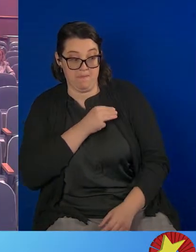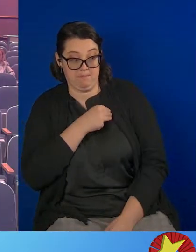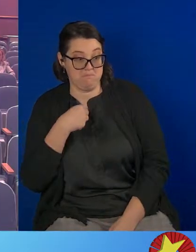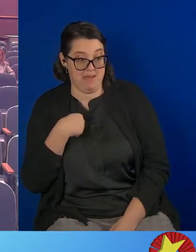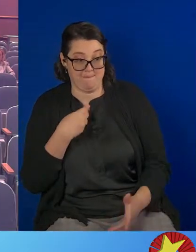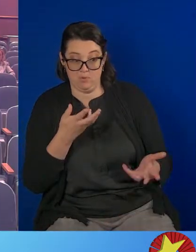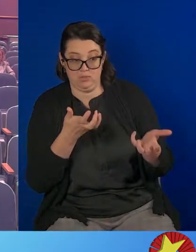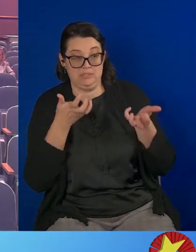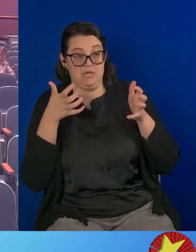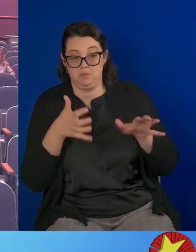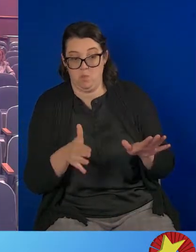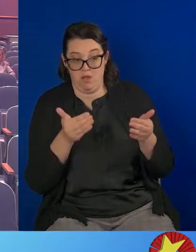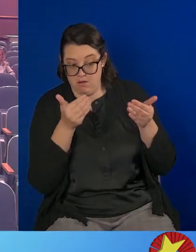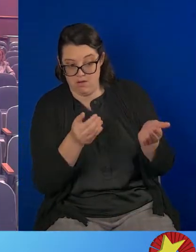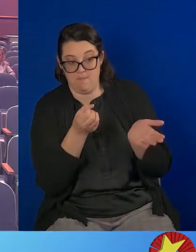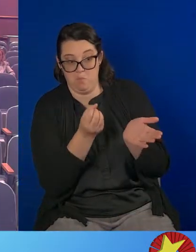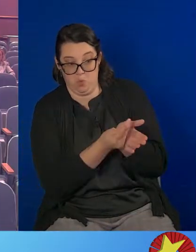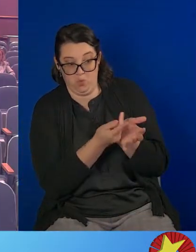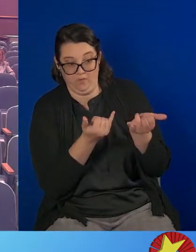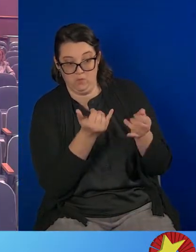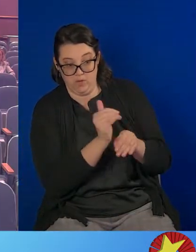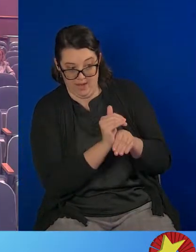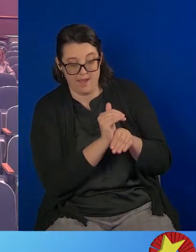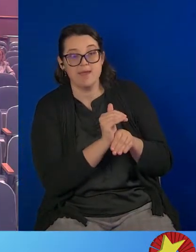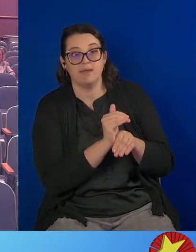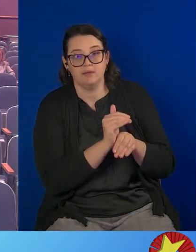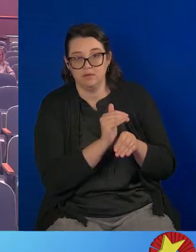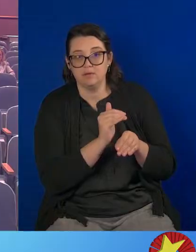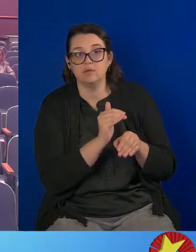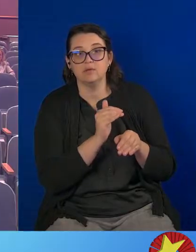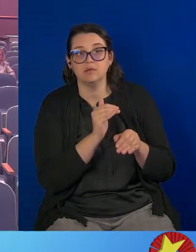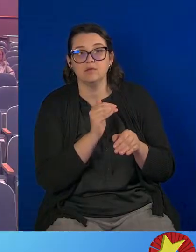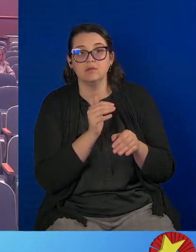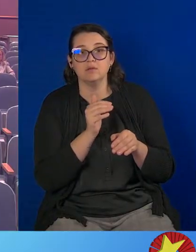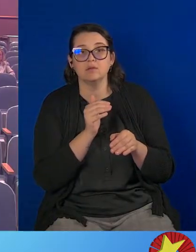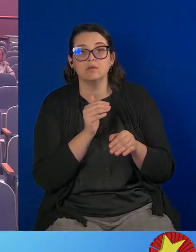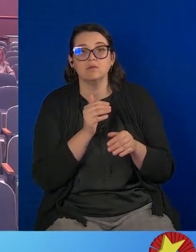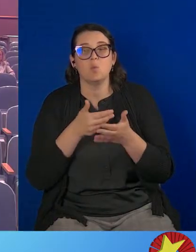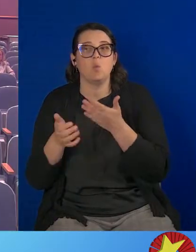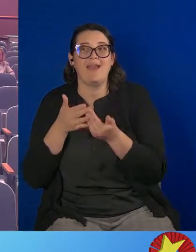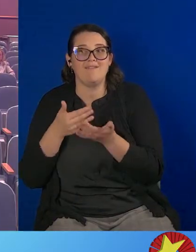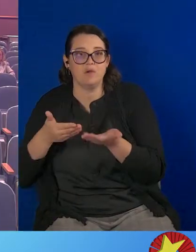to approve, whatever motion results should